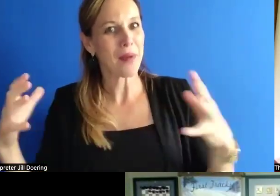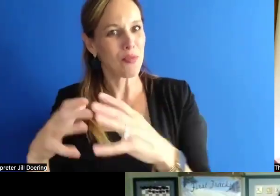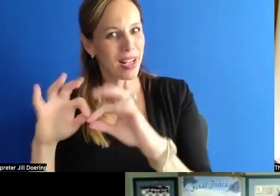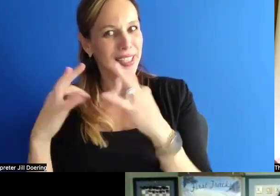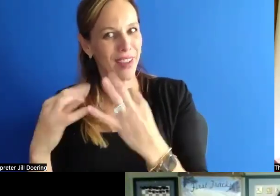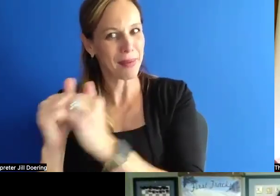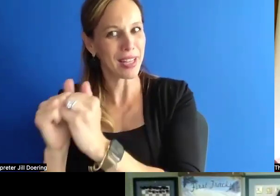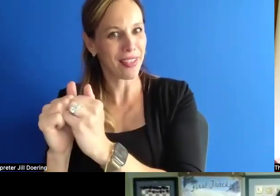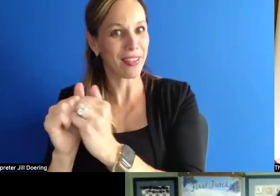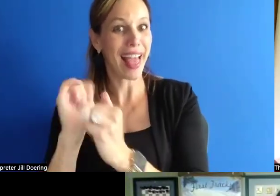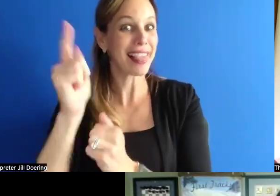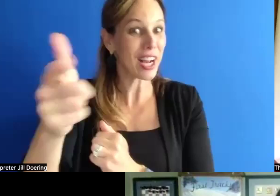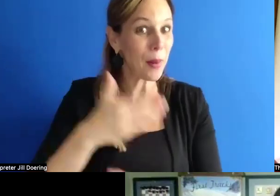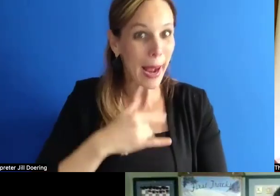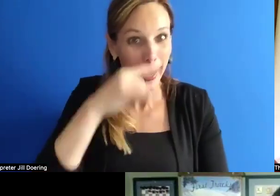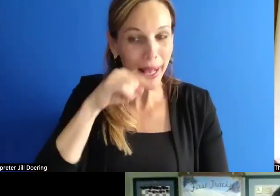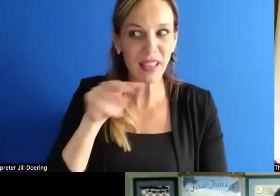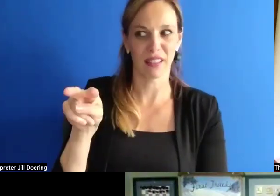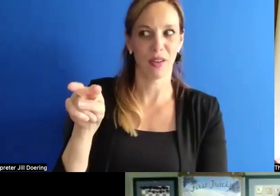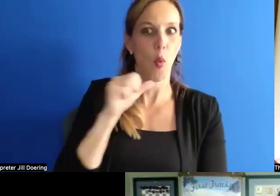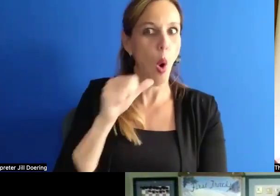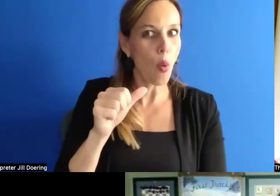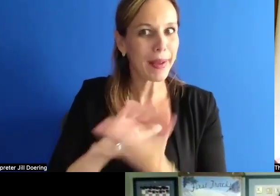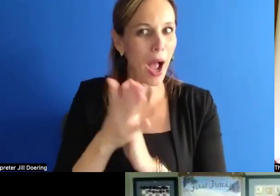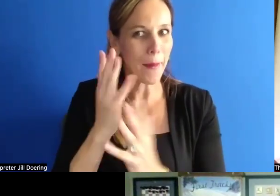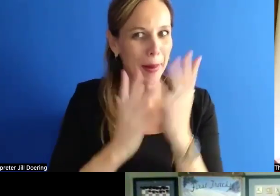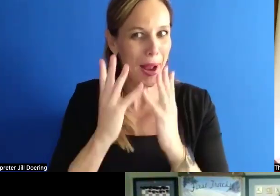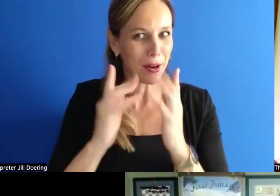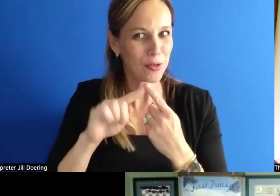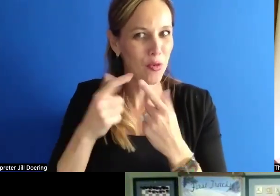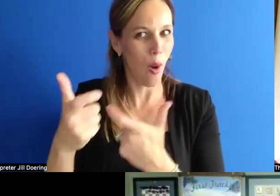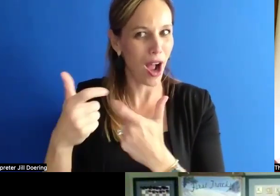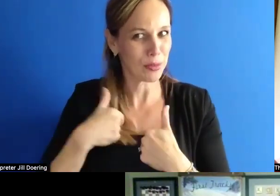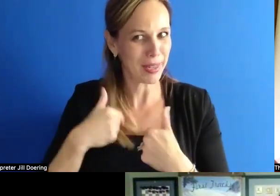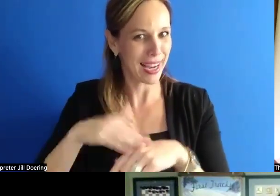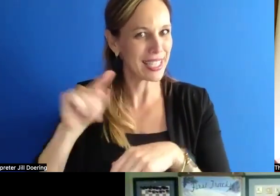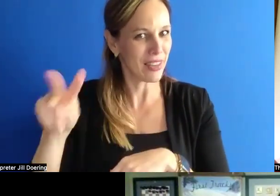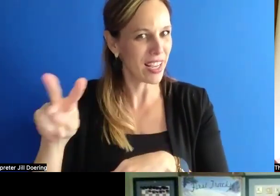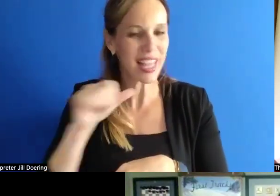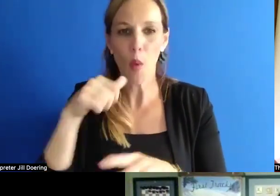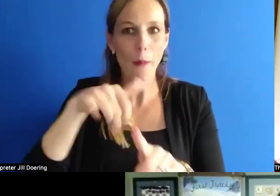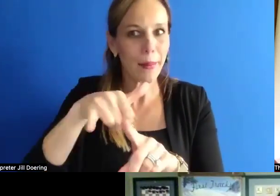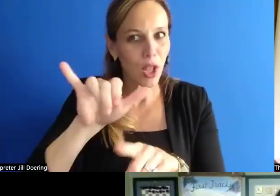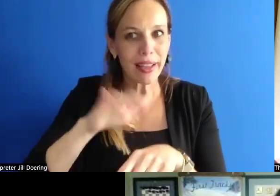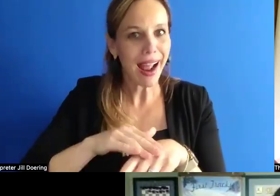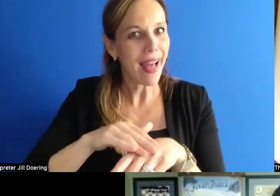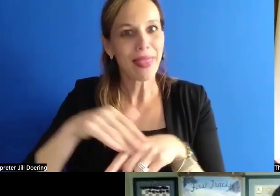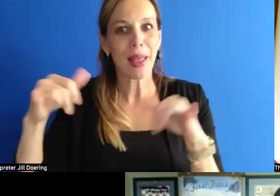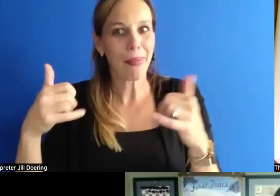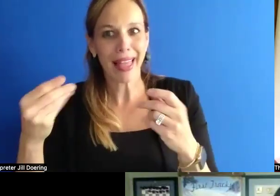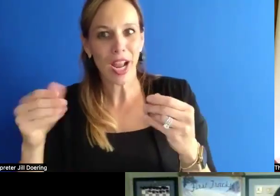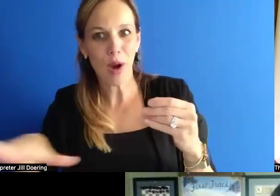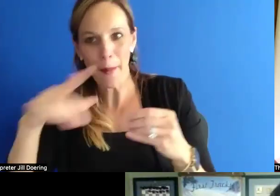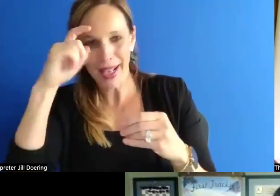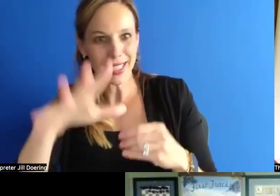my kids one day won't be embarrassed to watch, or, won't be bullied on the playground because their mom was nude